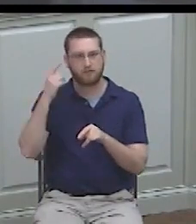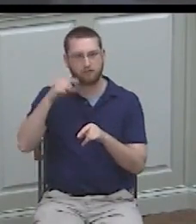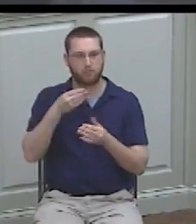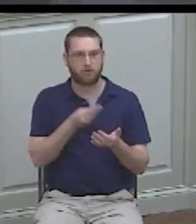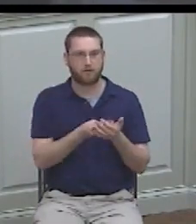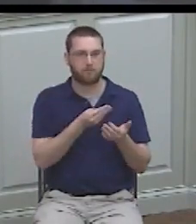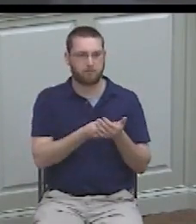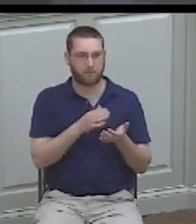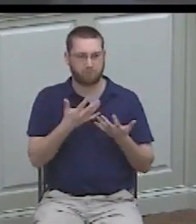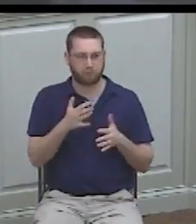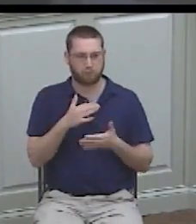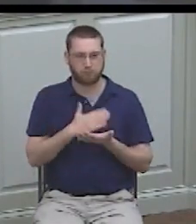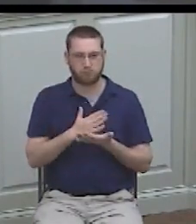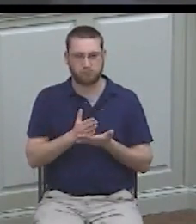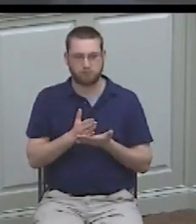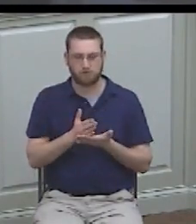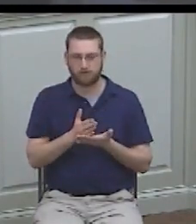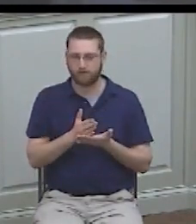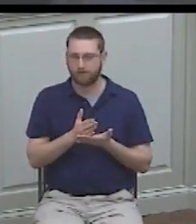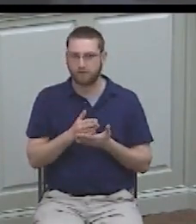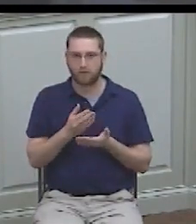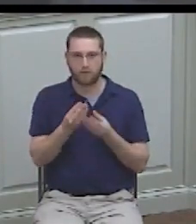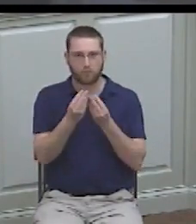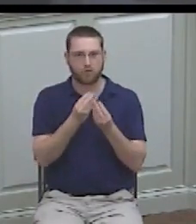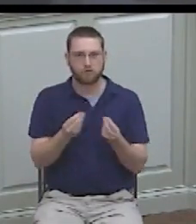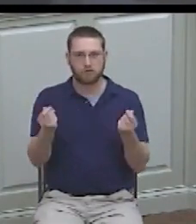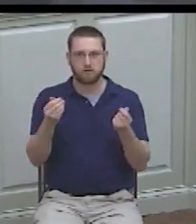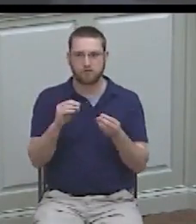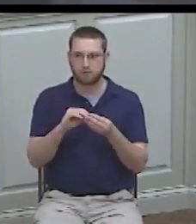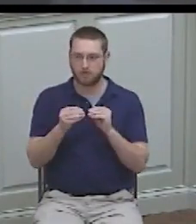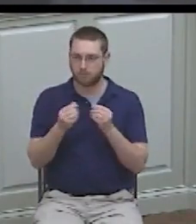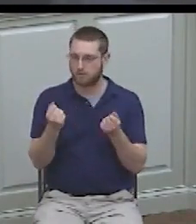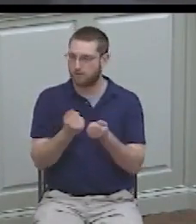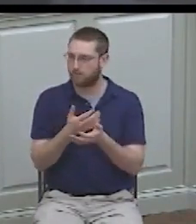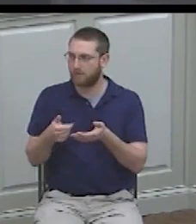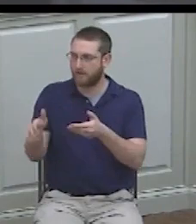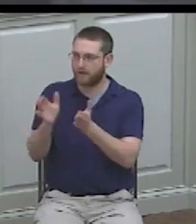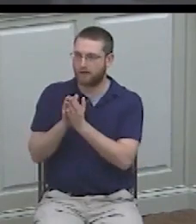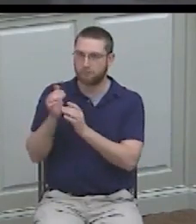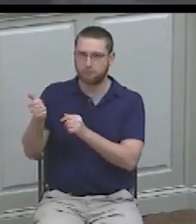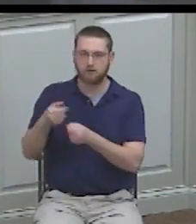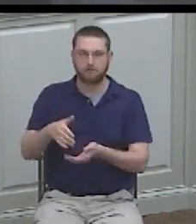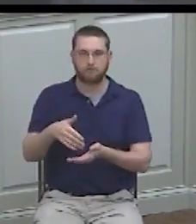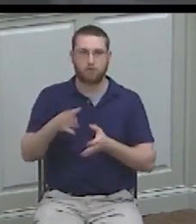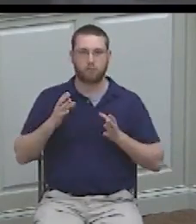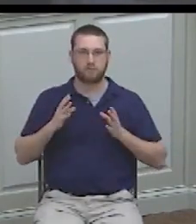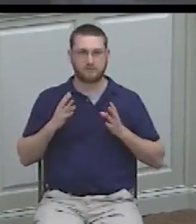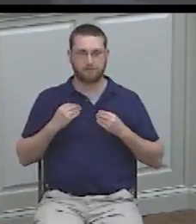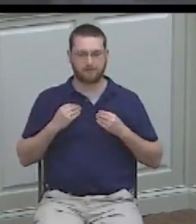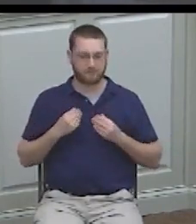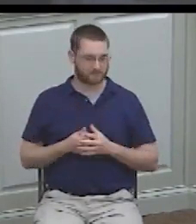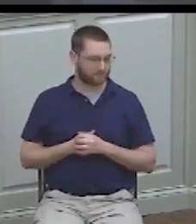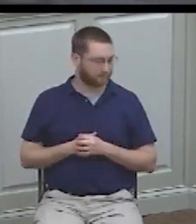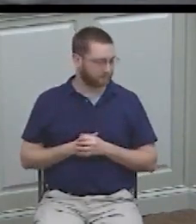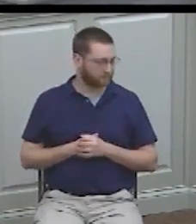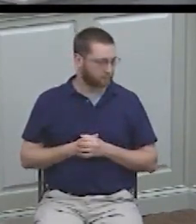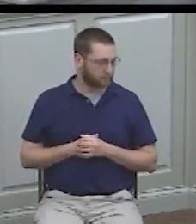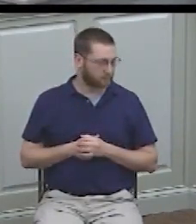And you have before you, I think, the resolution, so I ask you to receive it.